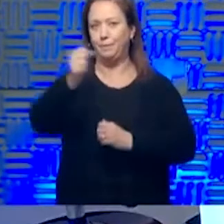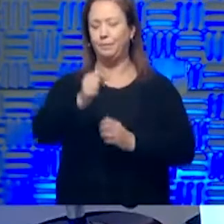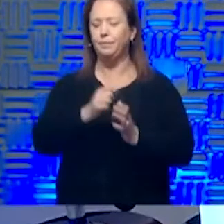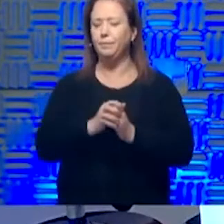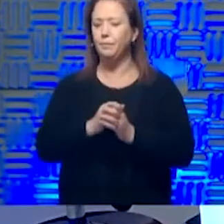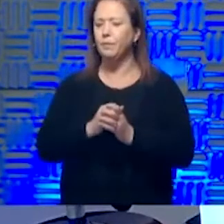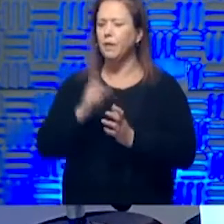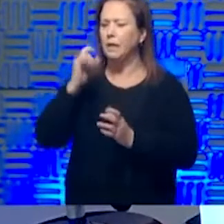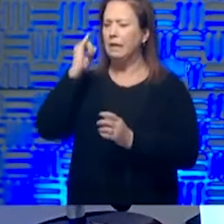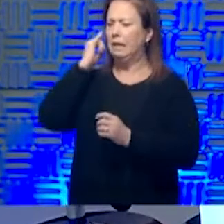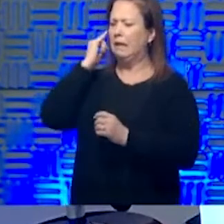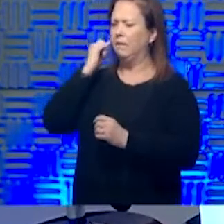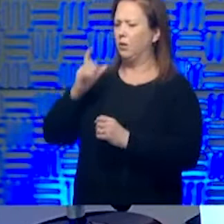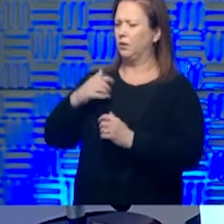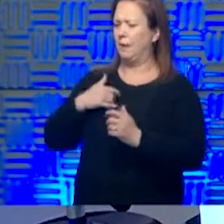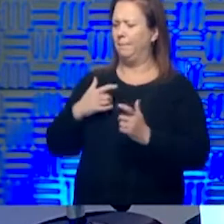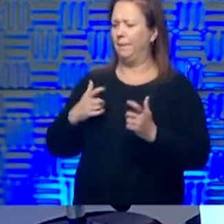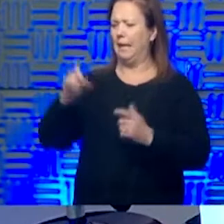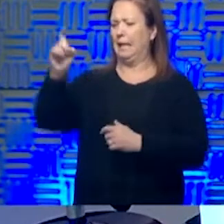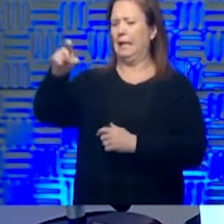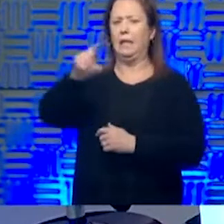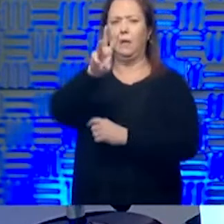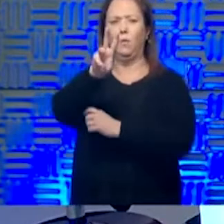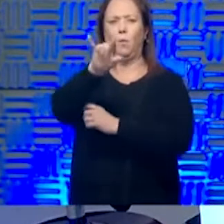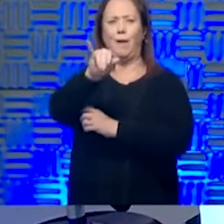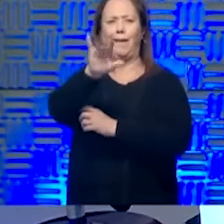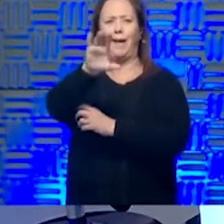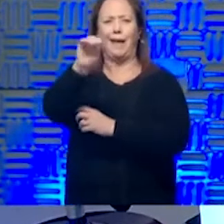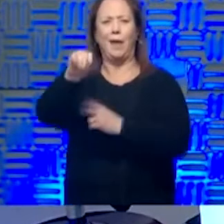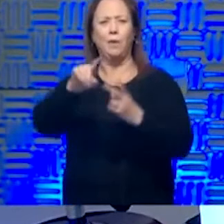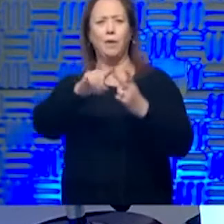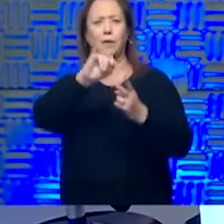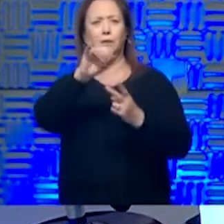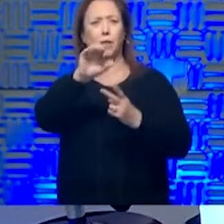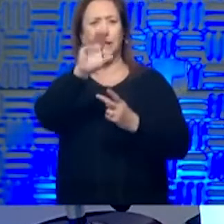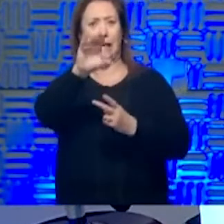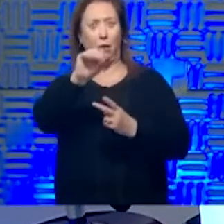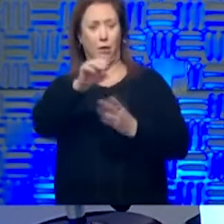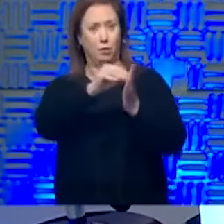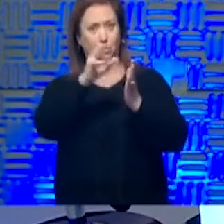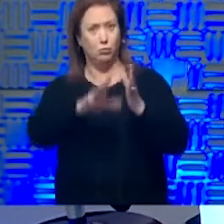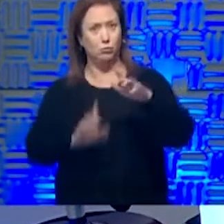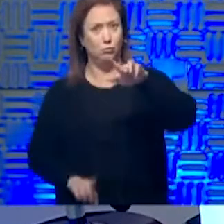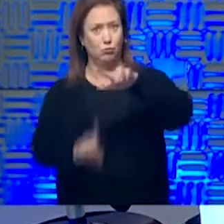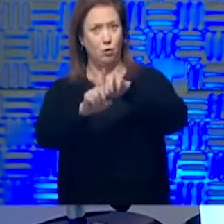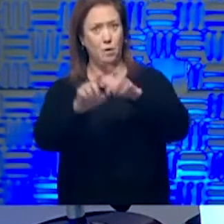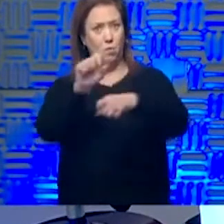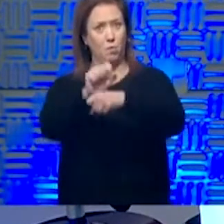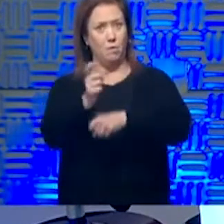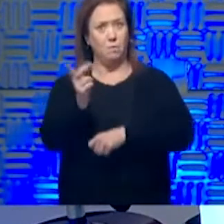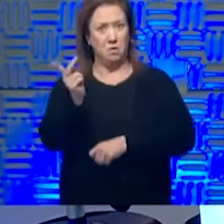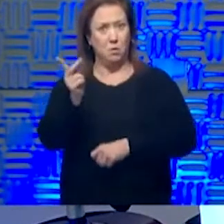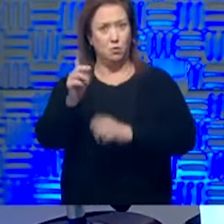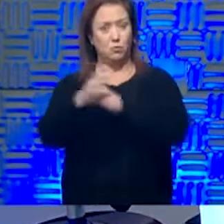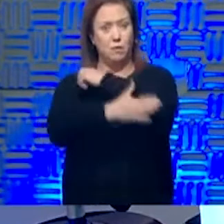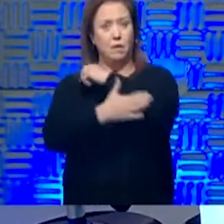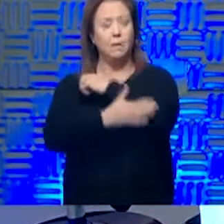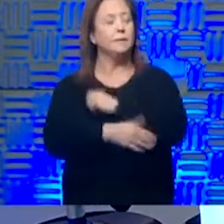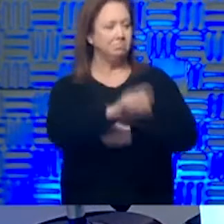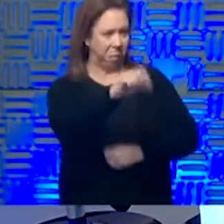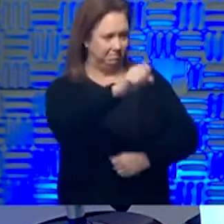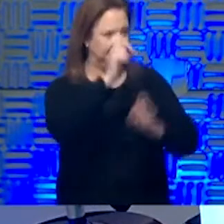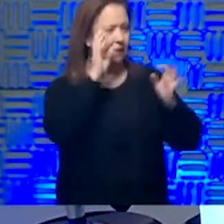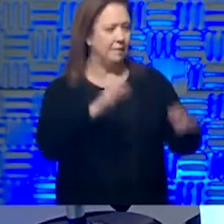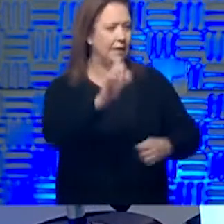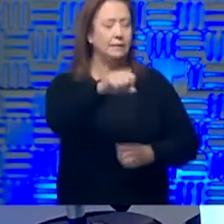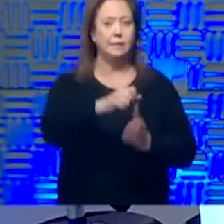big need, let's say in Wyandotte County, Johnson County, could a student even go there? Absolutely. Yeah, this absolutely. is great. So Jeff,